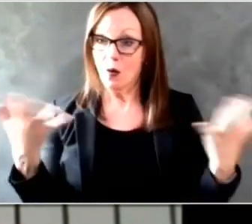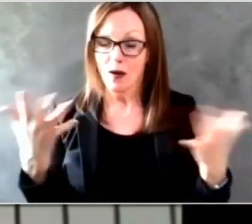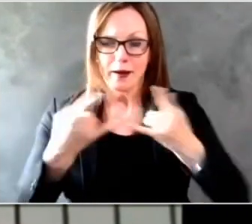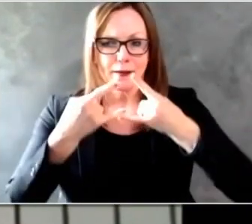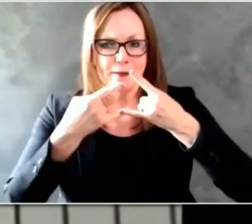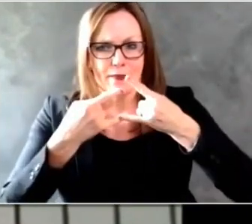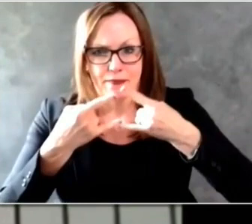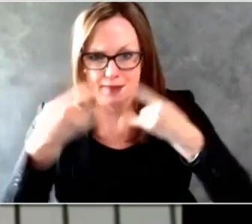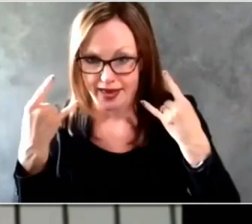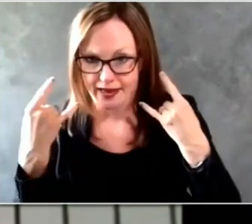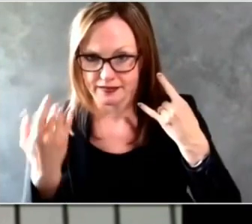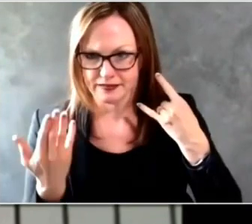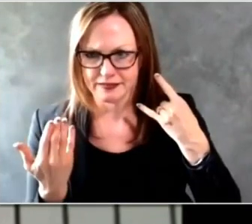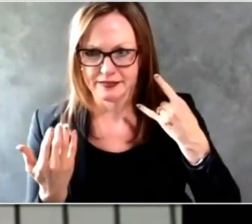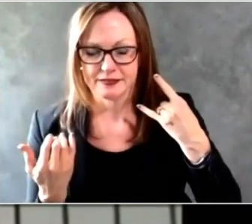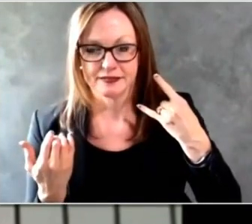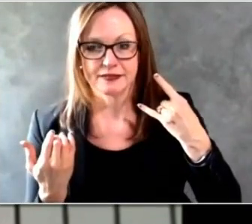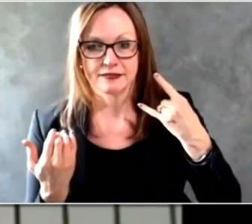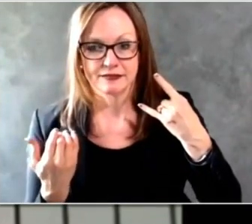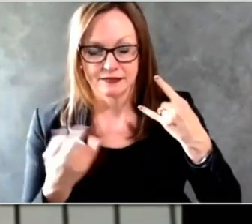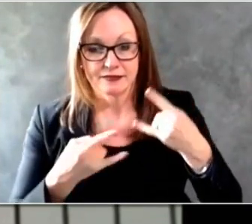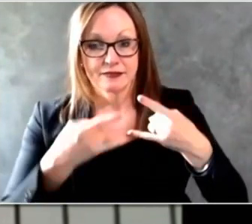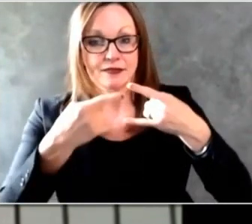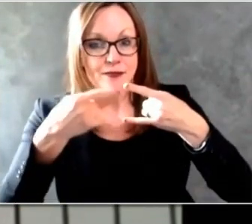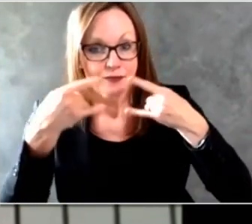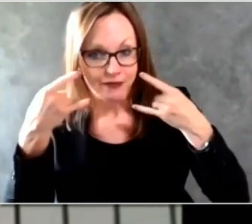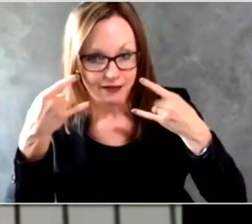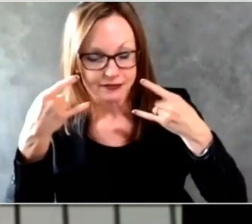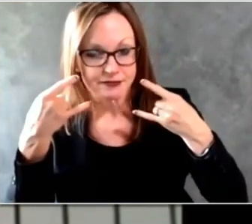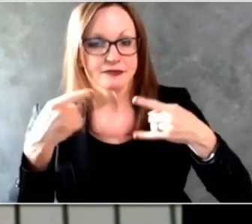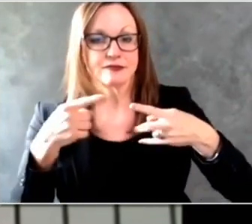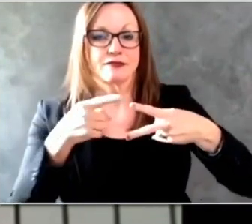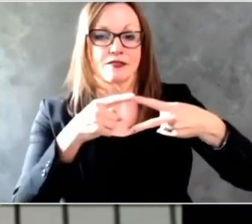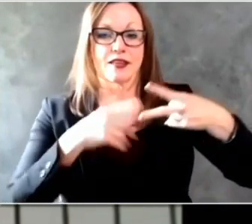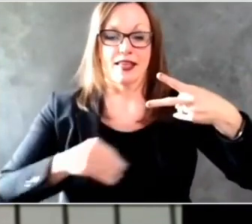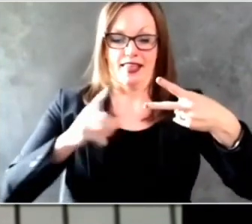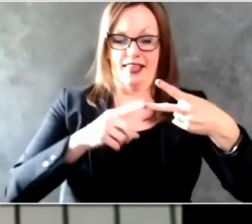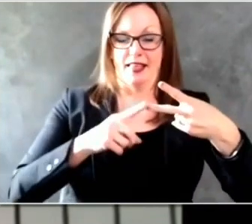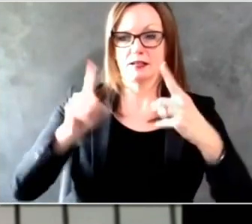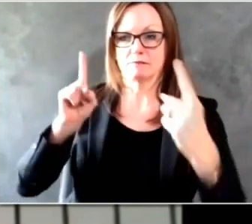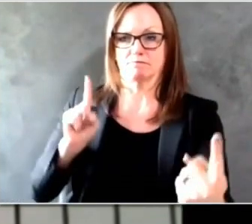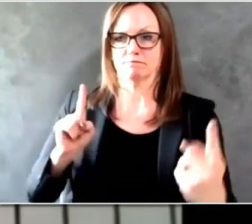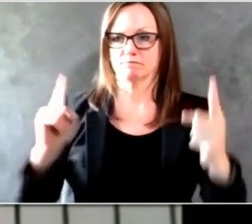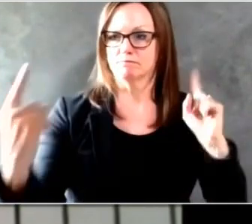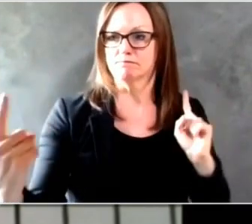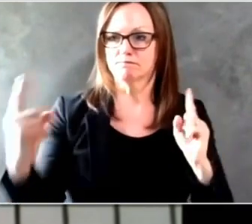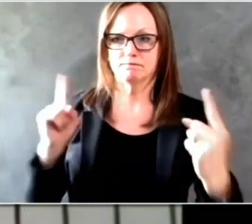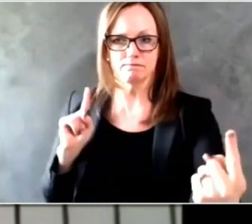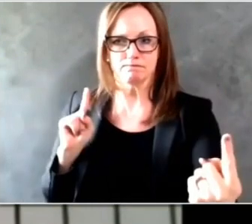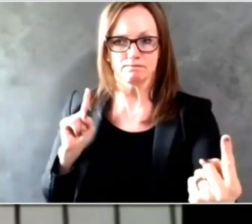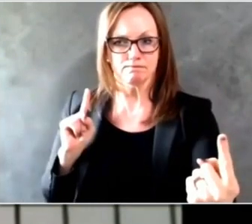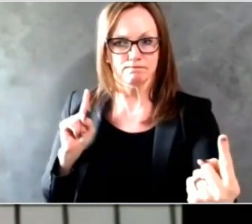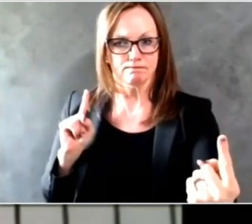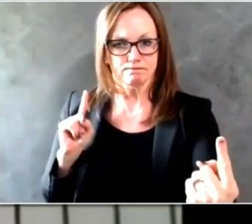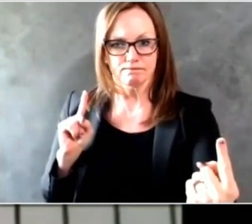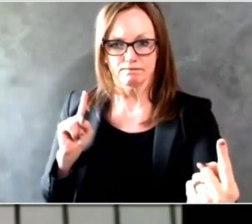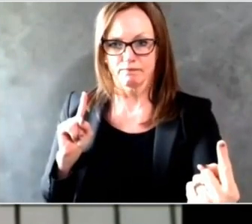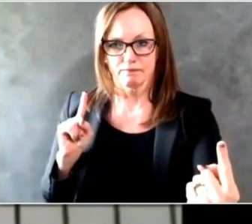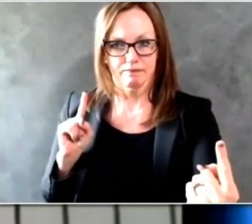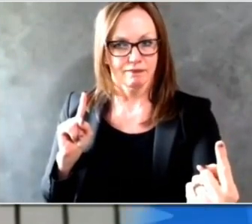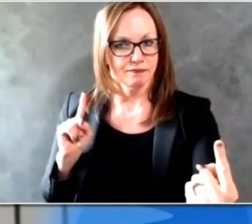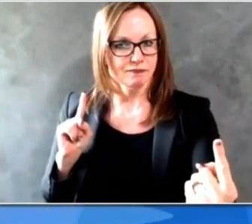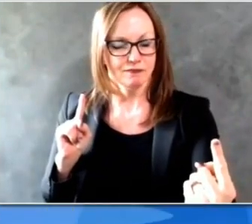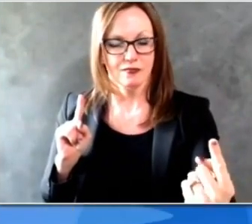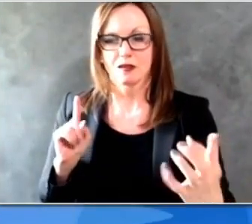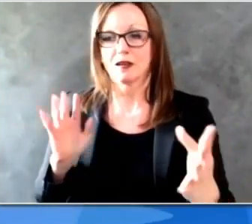That is the way that we would protect people. Thank you, Riley. Now to Molly Beck